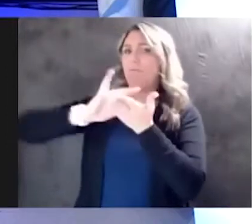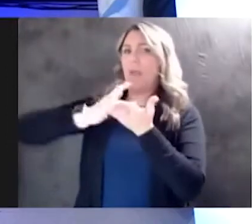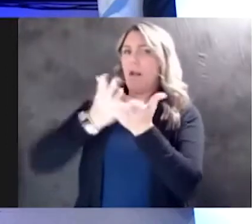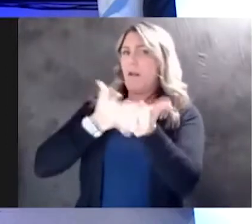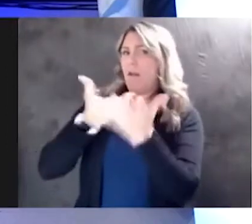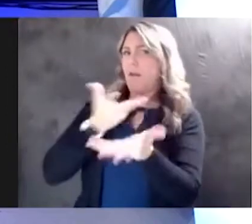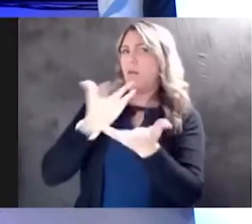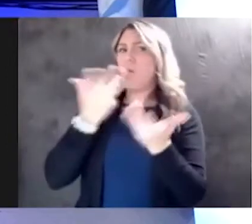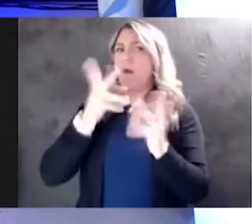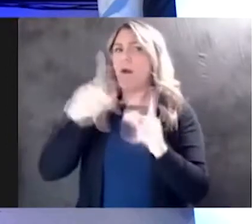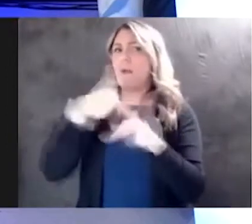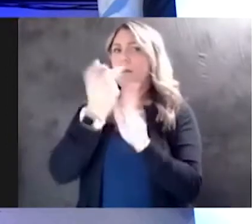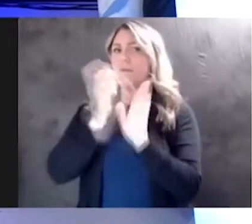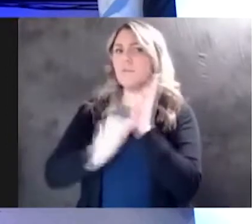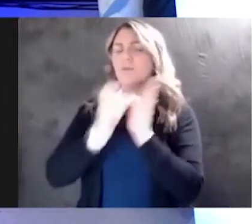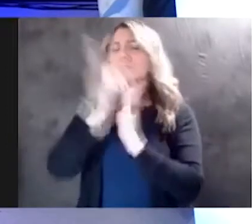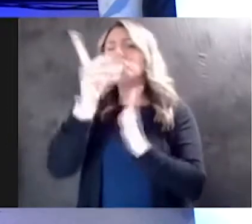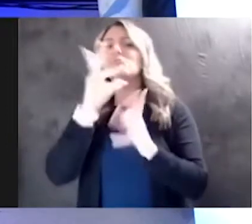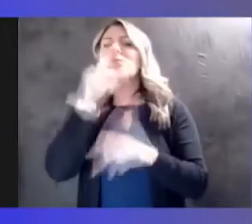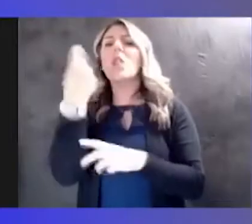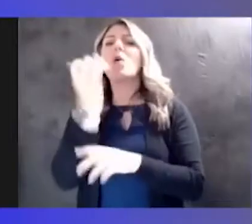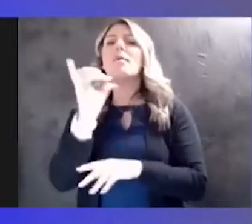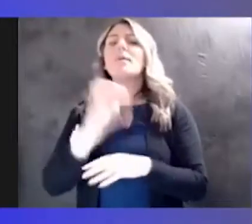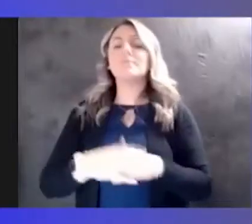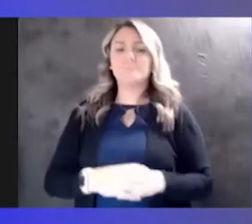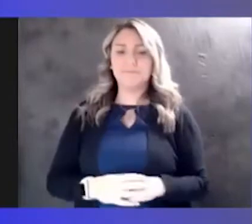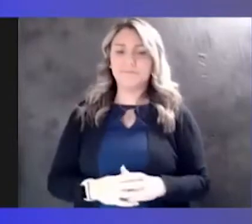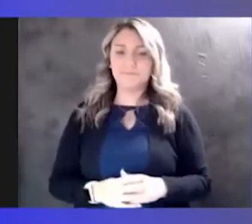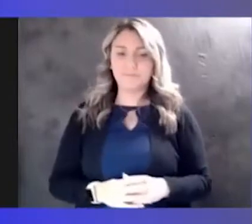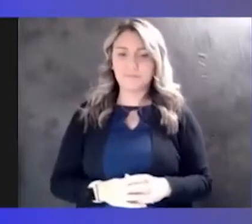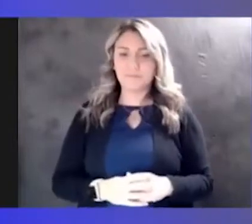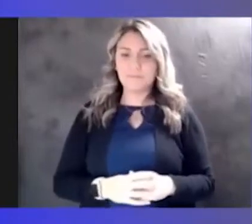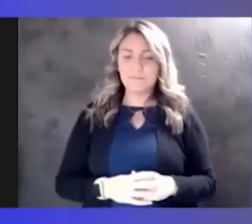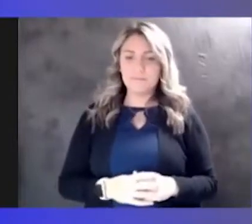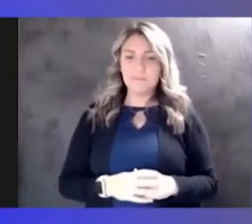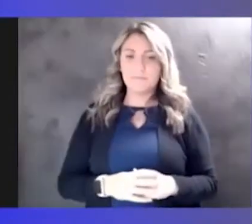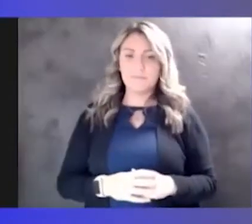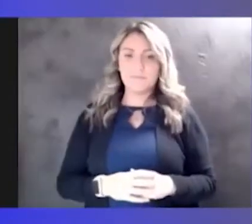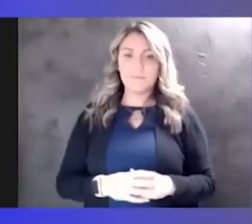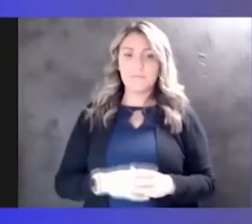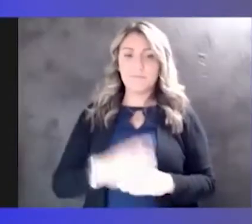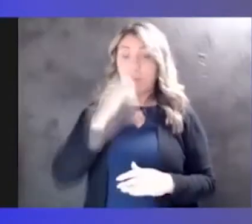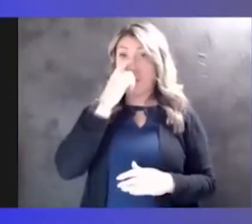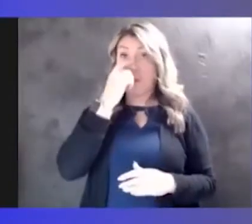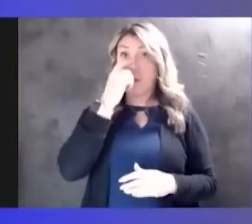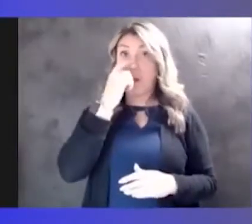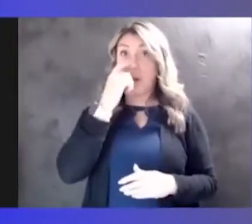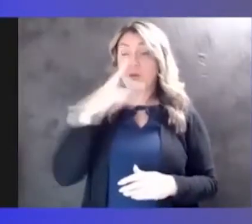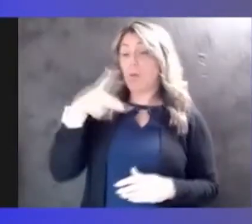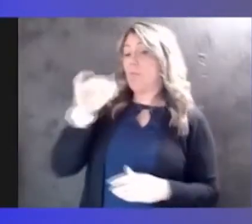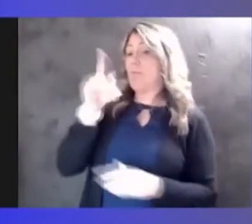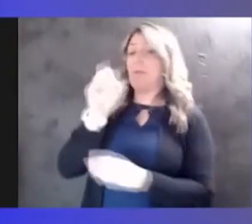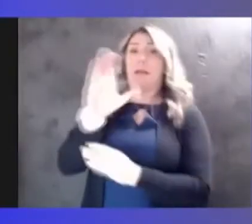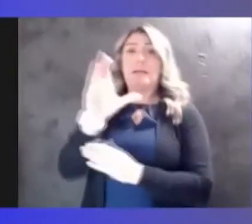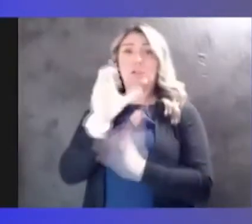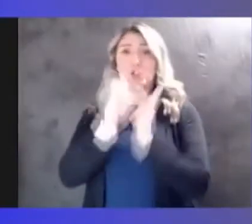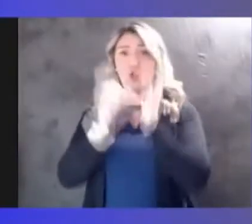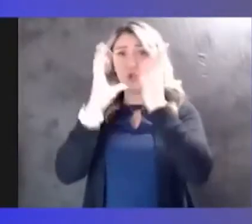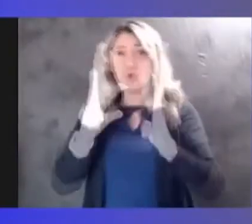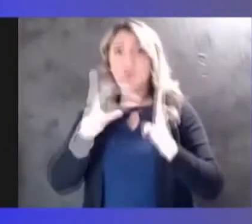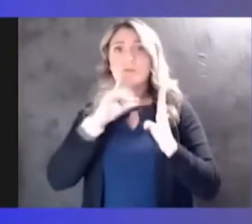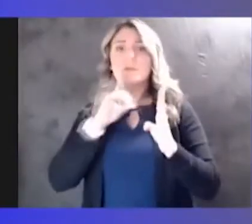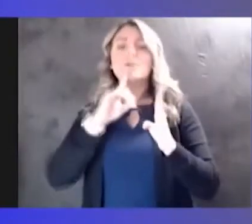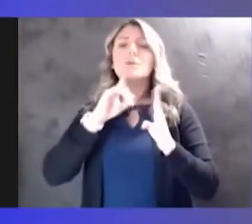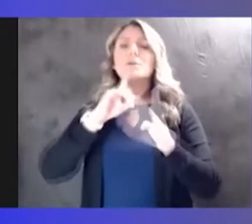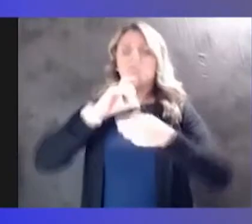procedures? Walk us through that. So as plastic surgeons, what we're involved with is the reconstructive side